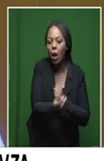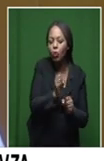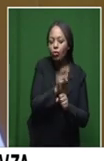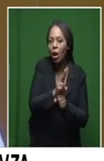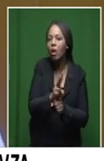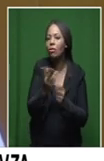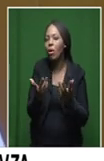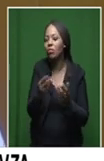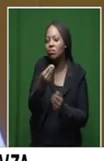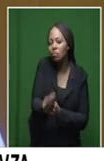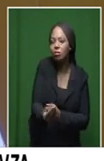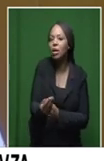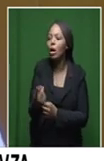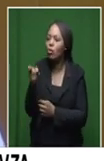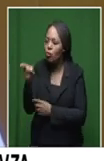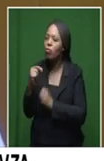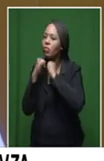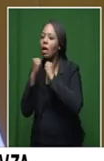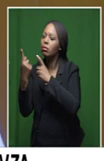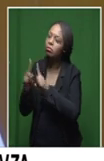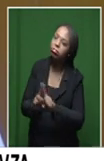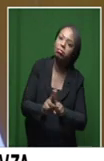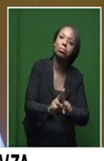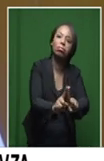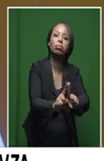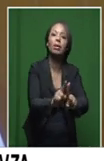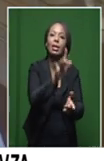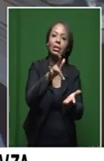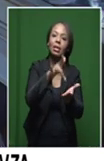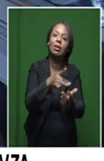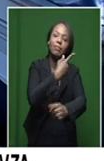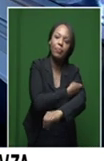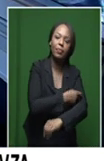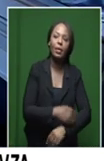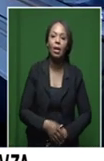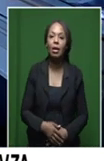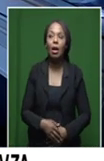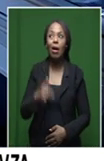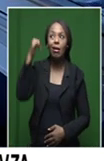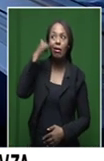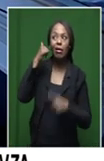adolescents, through the vaccination process. Okay, we have a question from a caller, Steve from the Northwest.